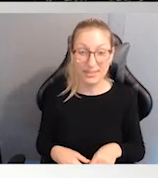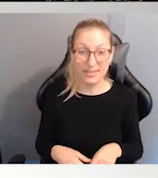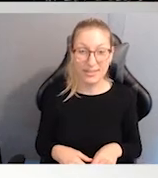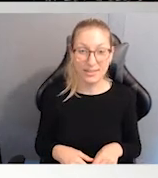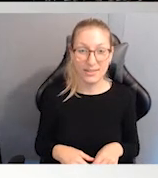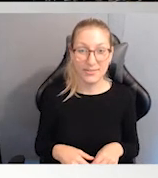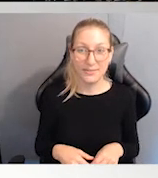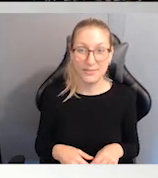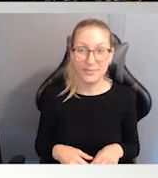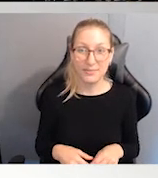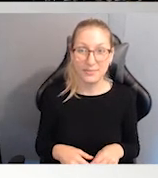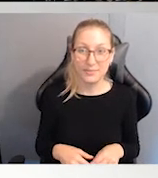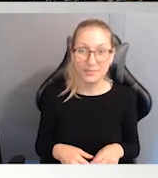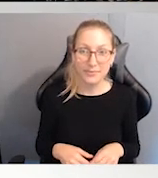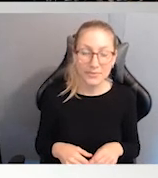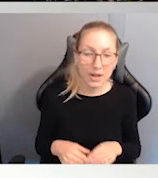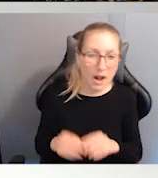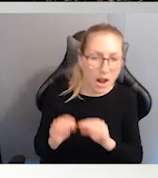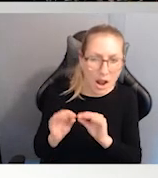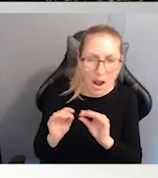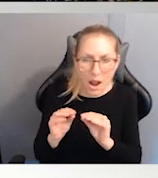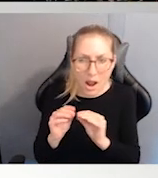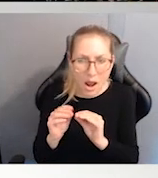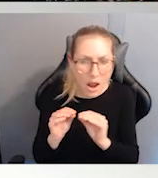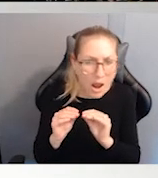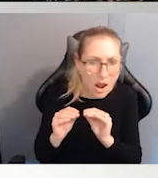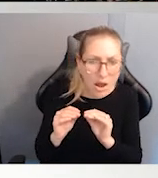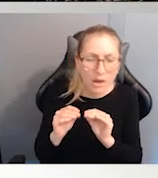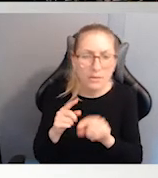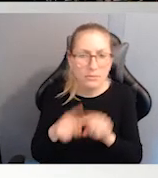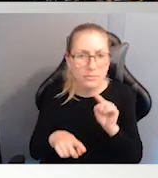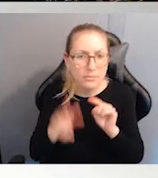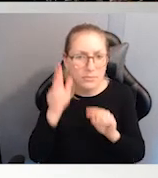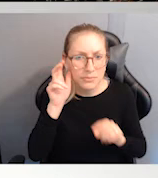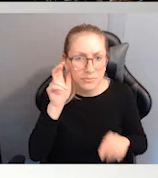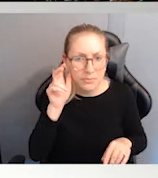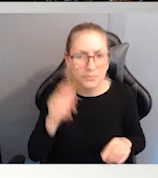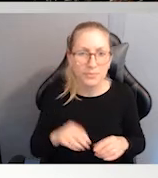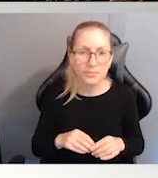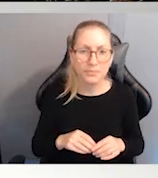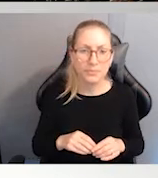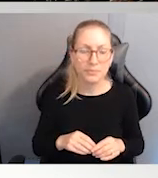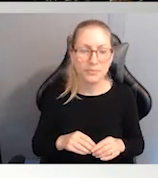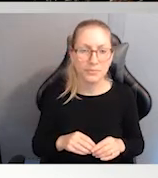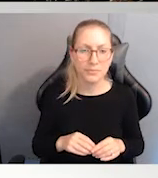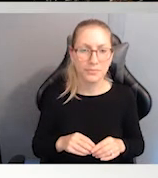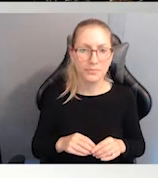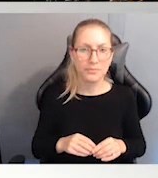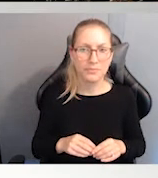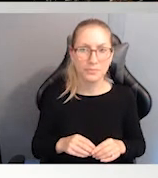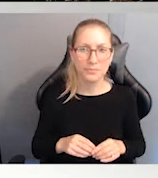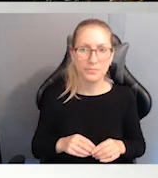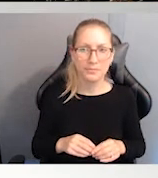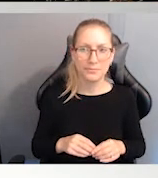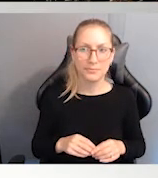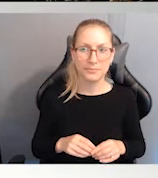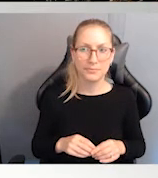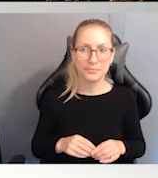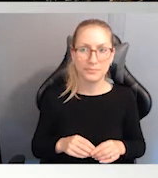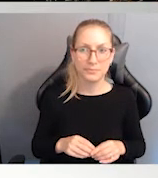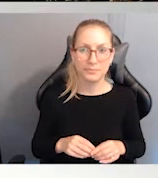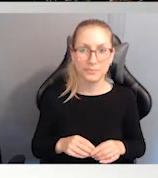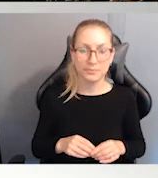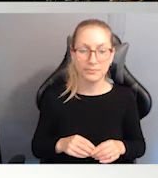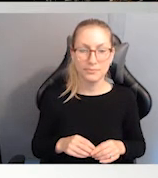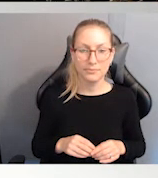So, And I was starting dialysis. Who is our director of the group? He's not here because he didn't want to come. He's old. He said, I don't want to do this year. But